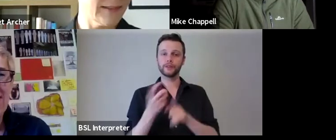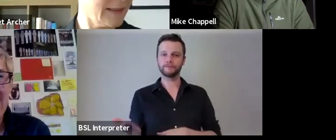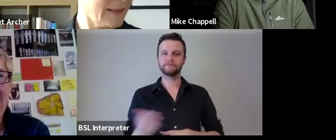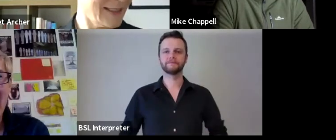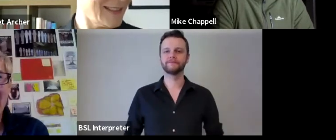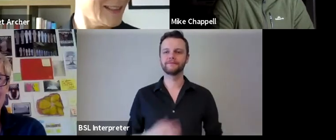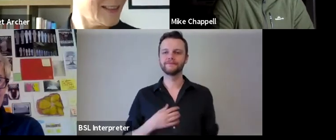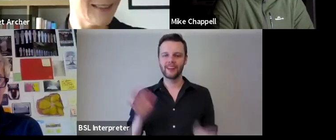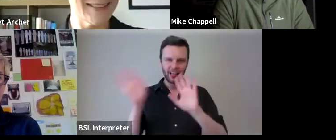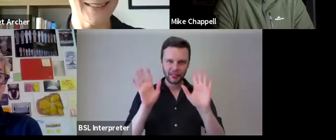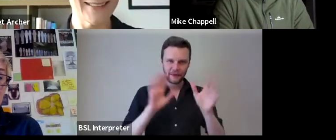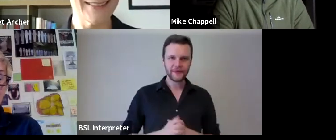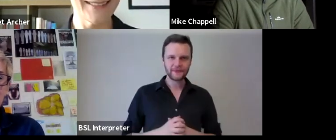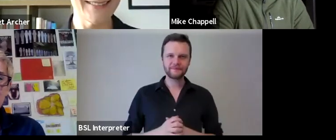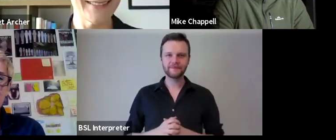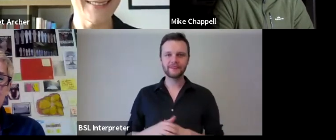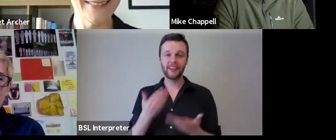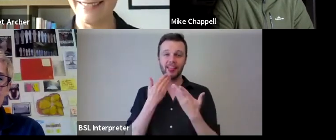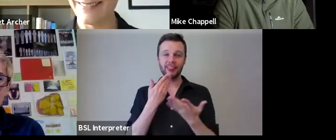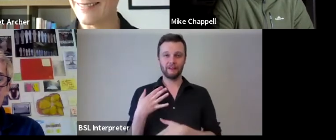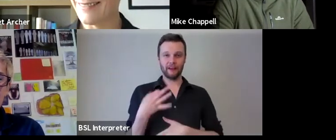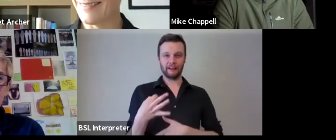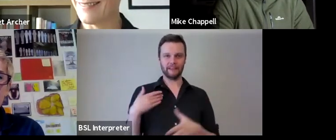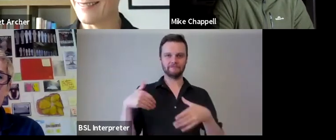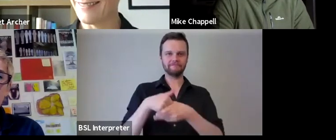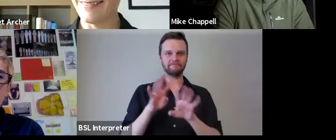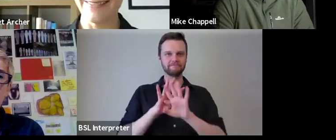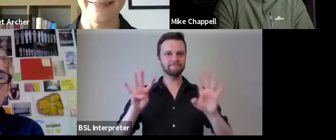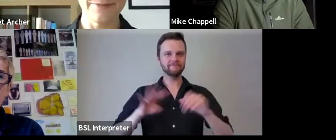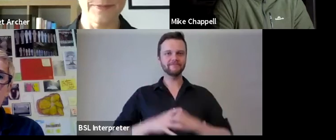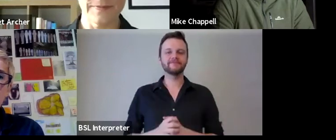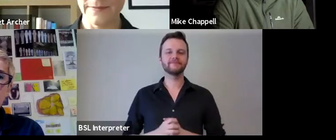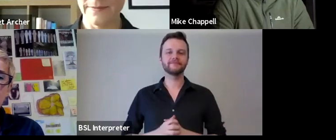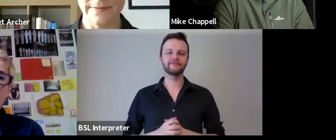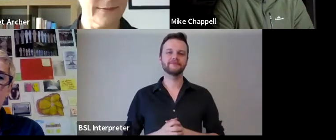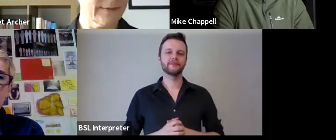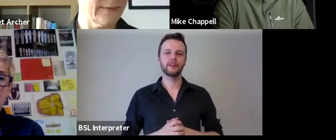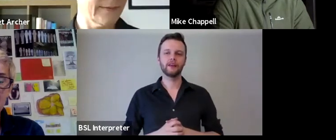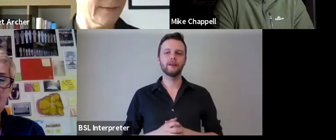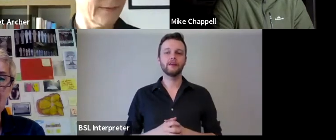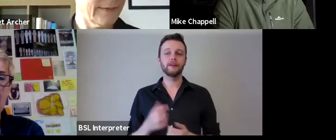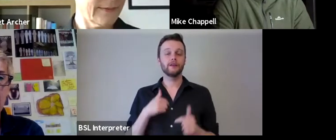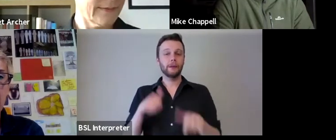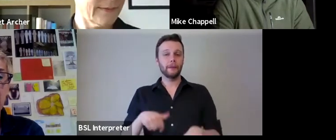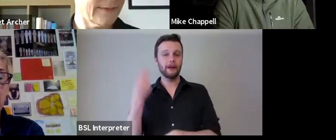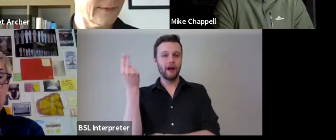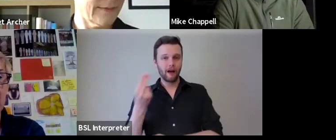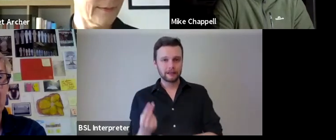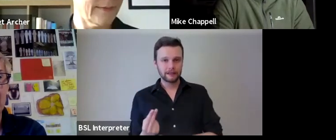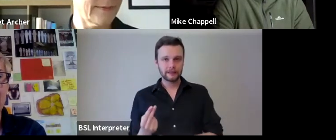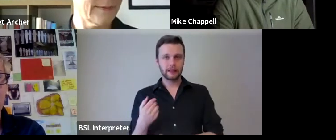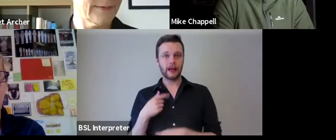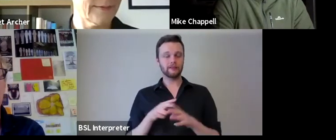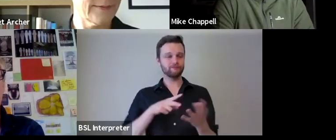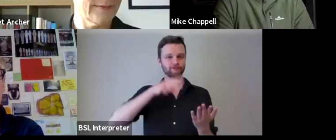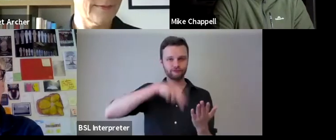Hello and evening, and thanks also for the invitation to join you tonight. So I'm an artist and I'm reader